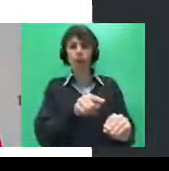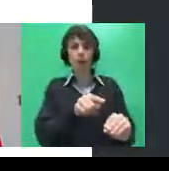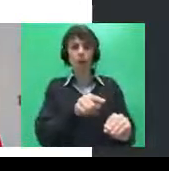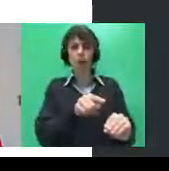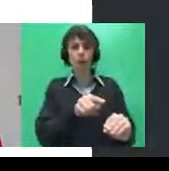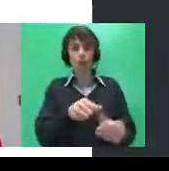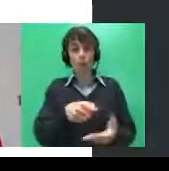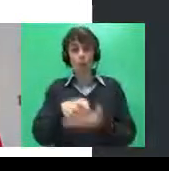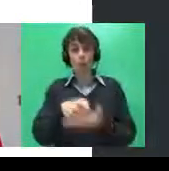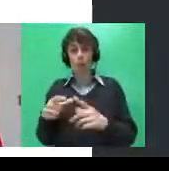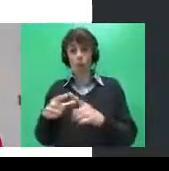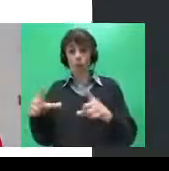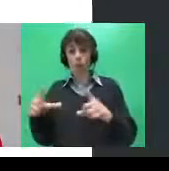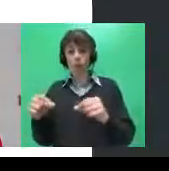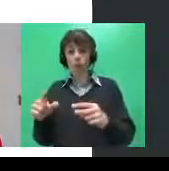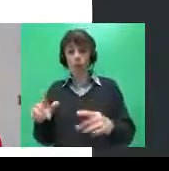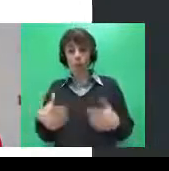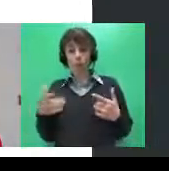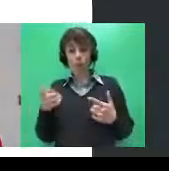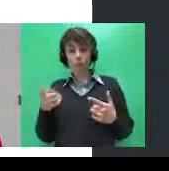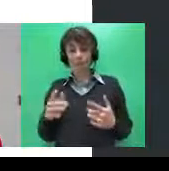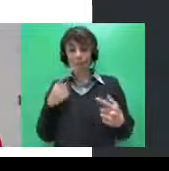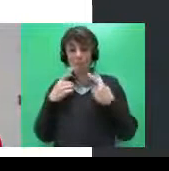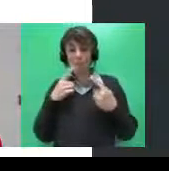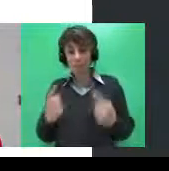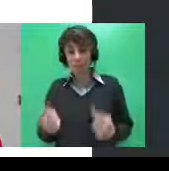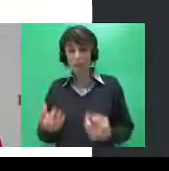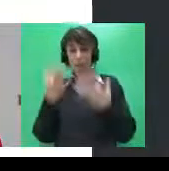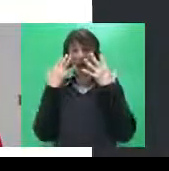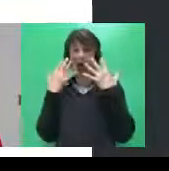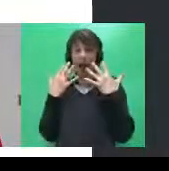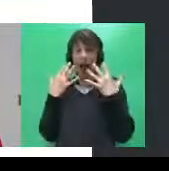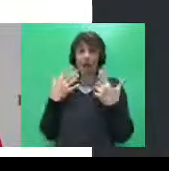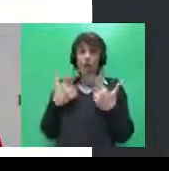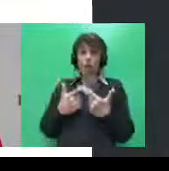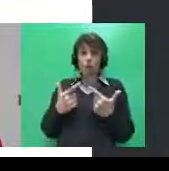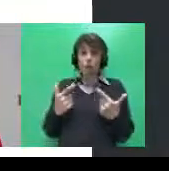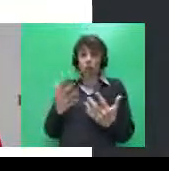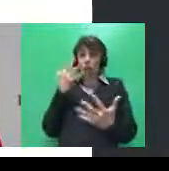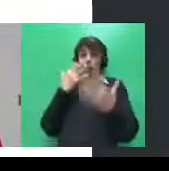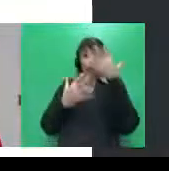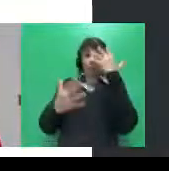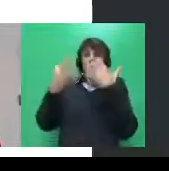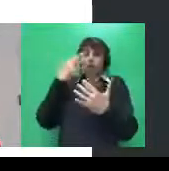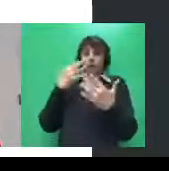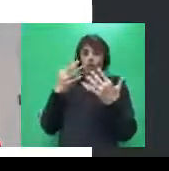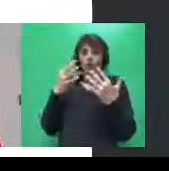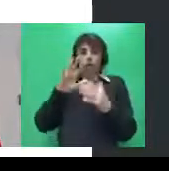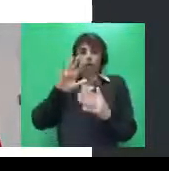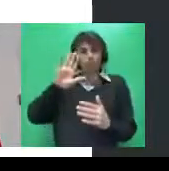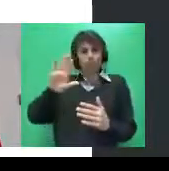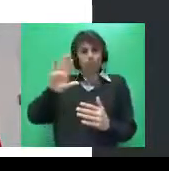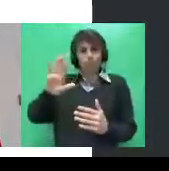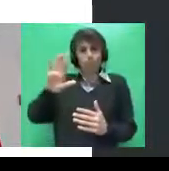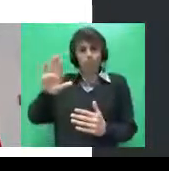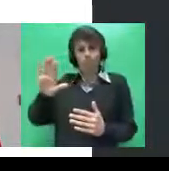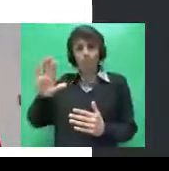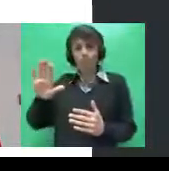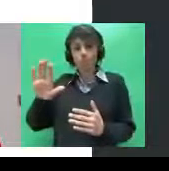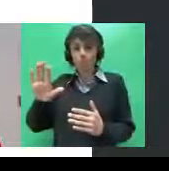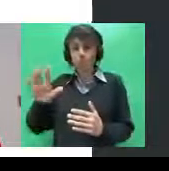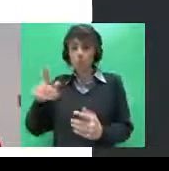shows, people are feeling really overwhelmed by information overload. And it's really difficult for every one of us. I think we've all been confused at one point